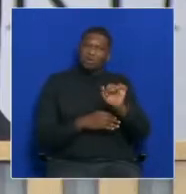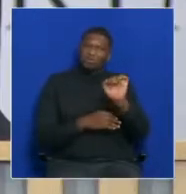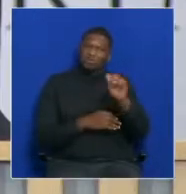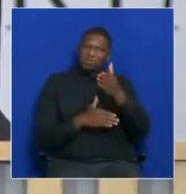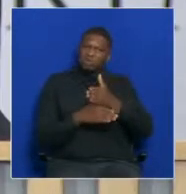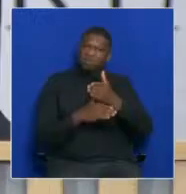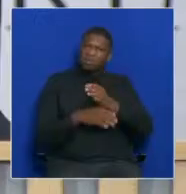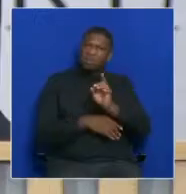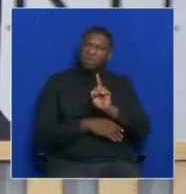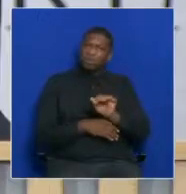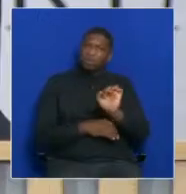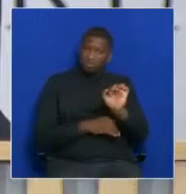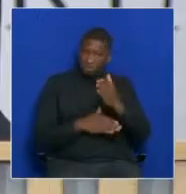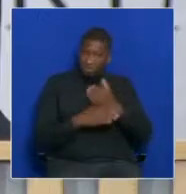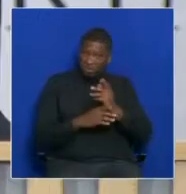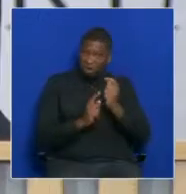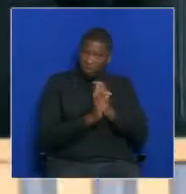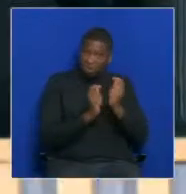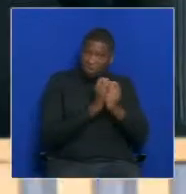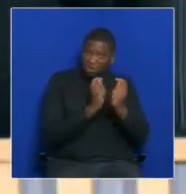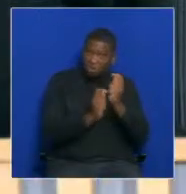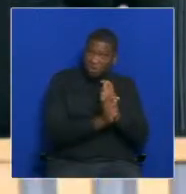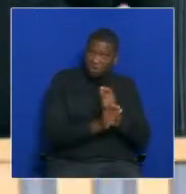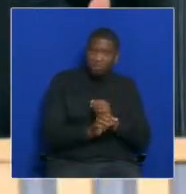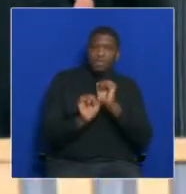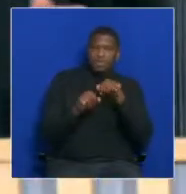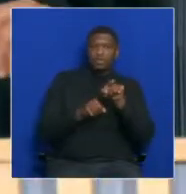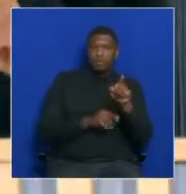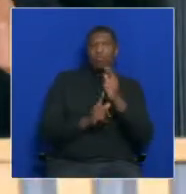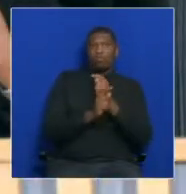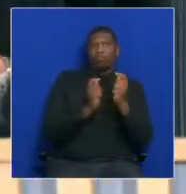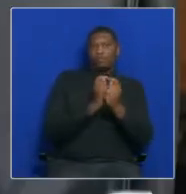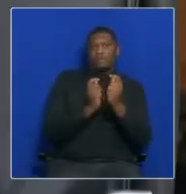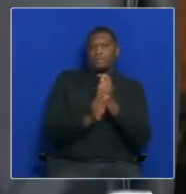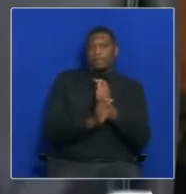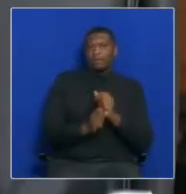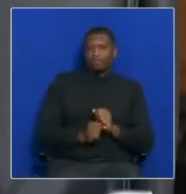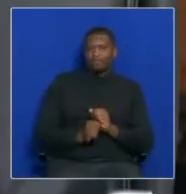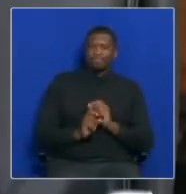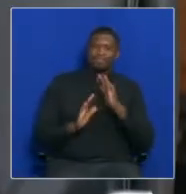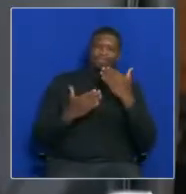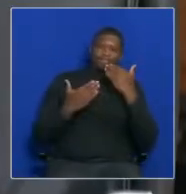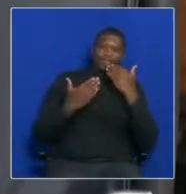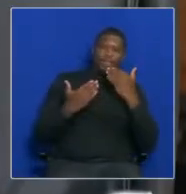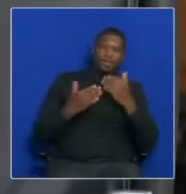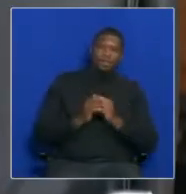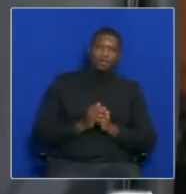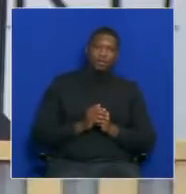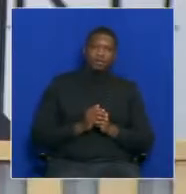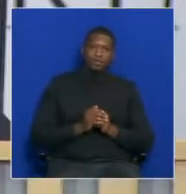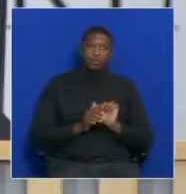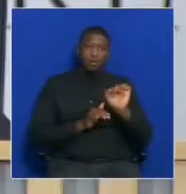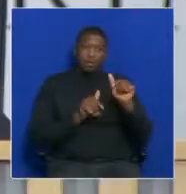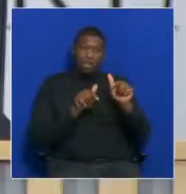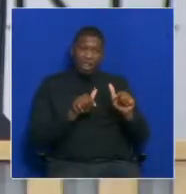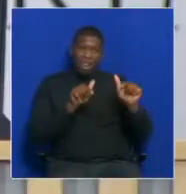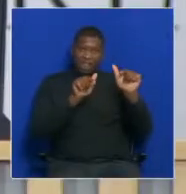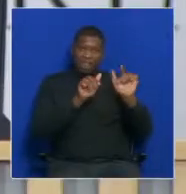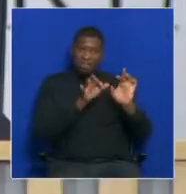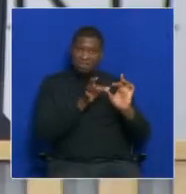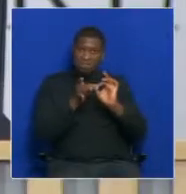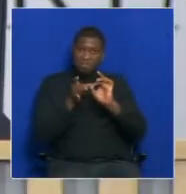she's a senior state advocate. Thank you. Not at the level of a DDPP?